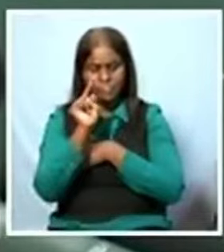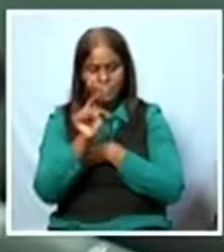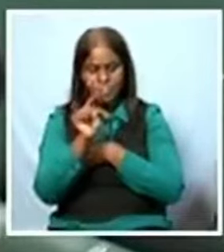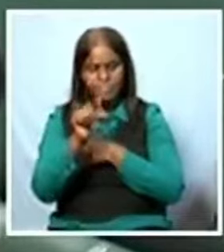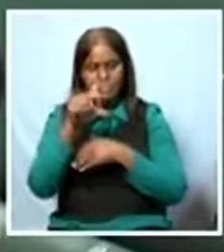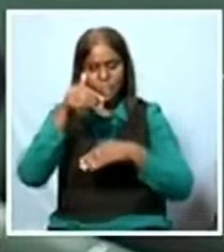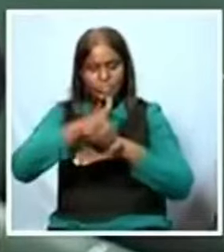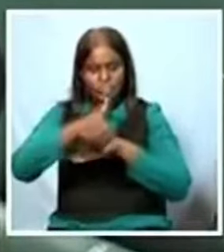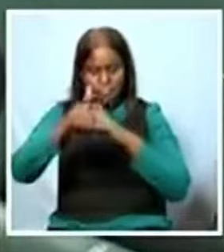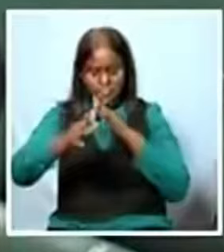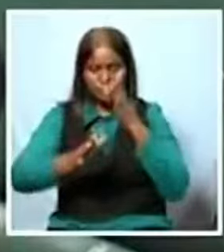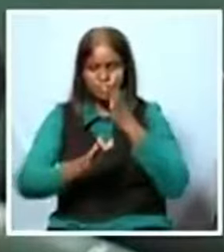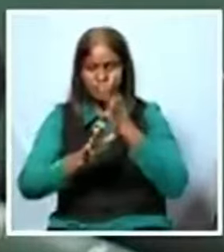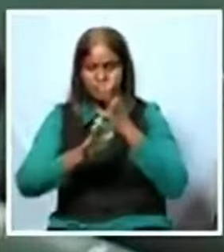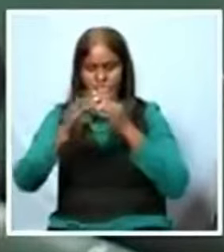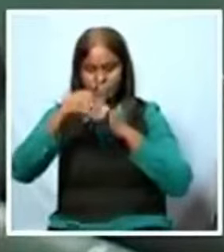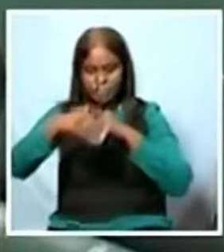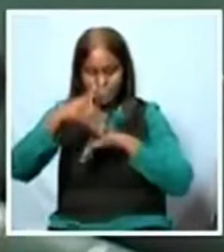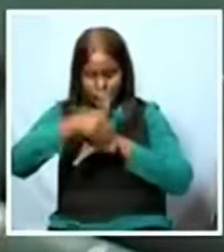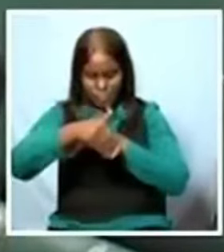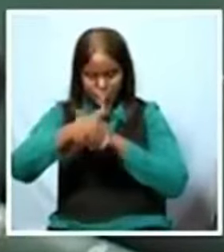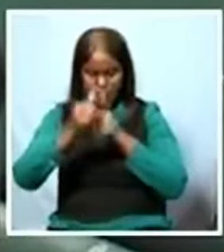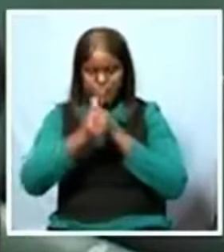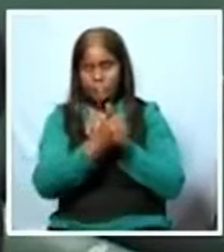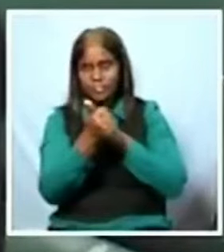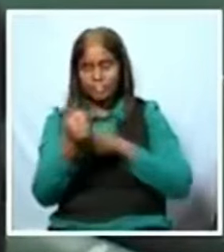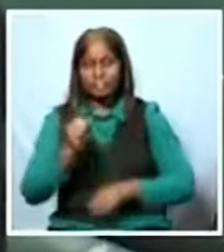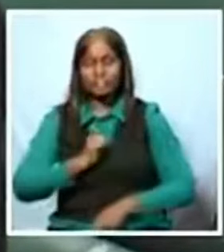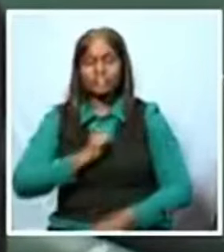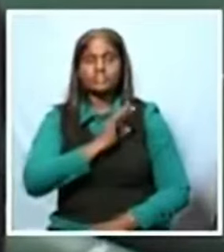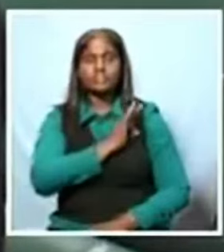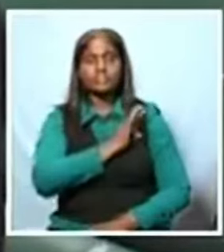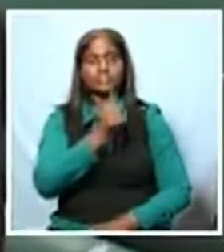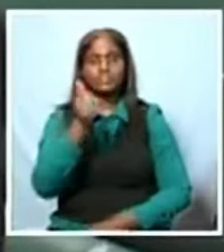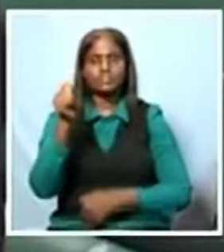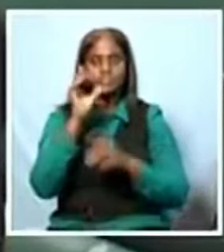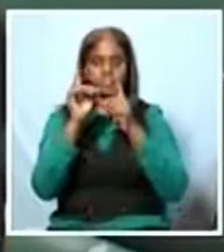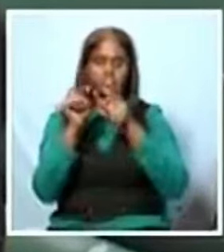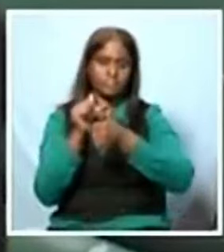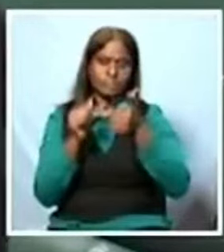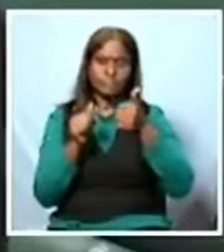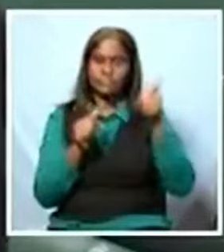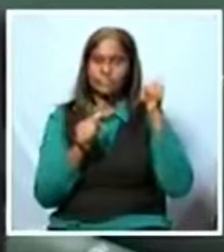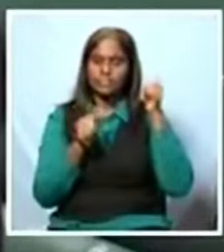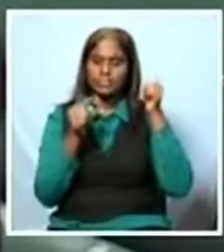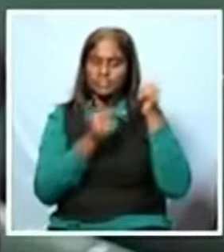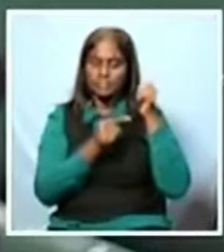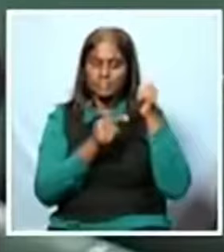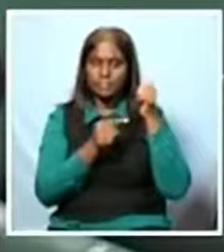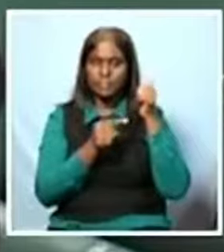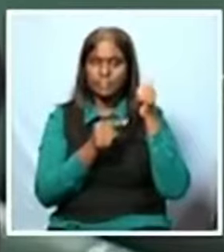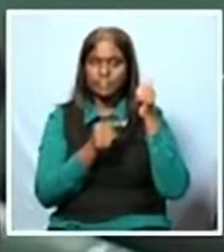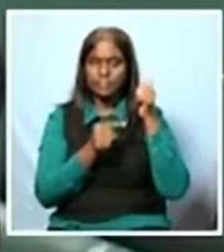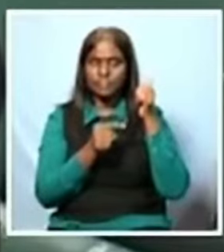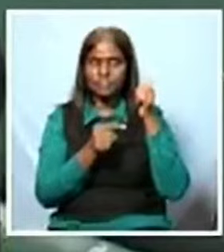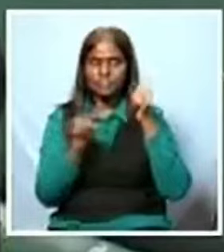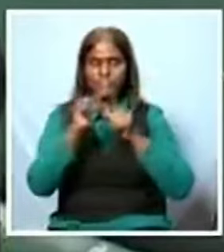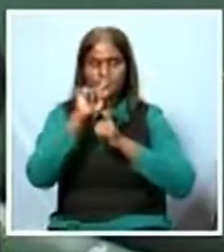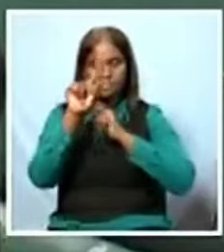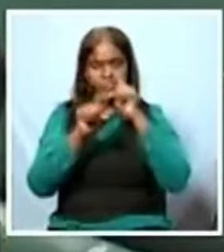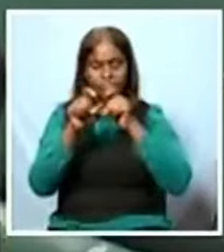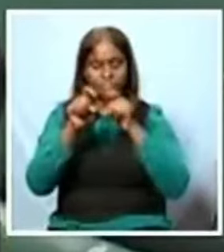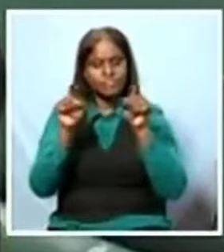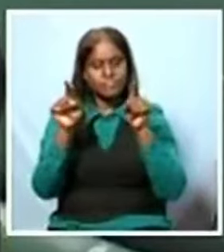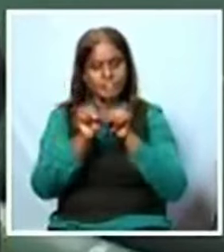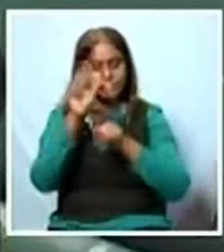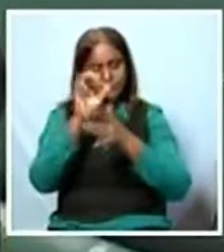registrar, deputy registrar and other staff. Any debate, any objection? The question is that